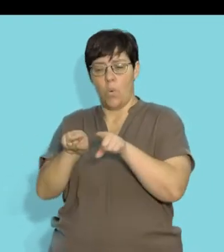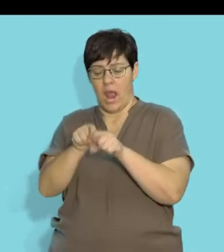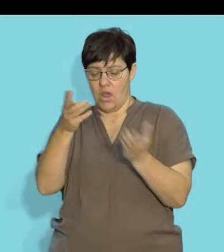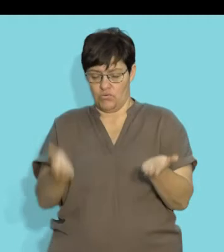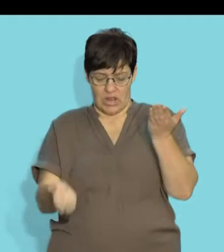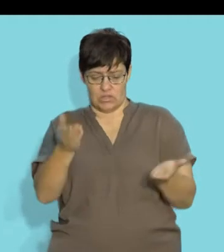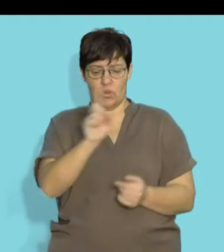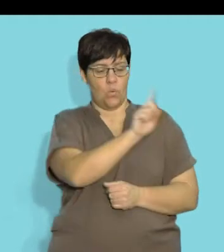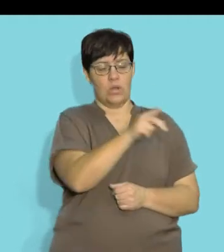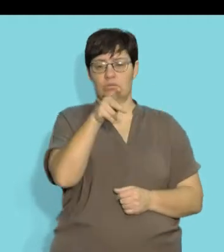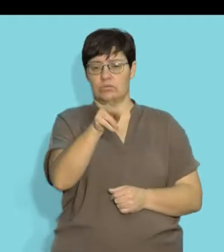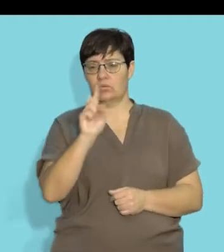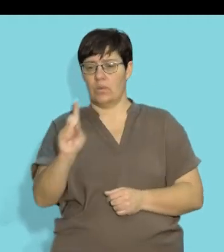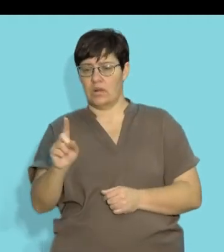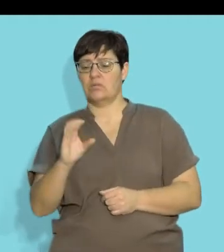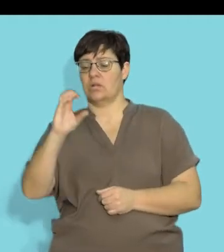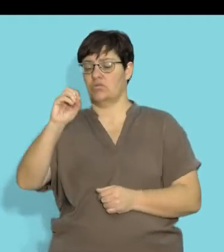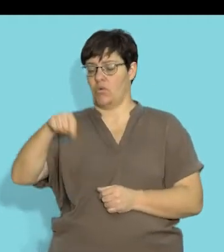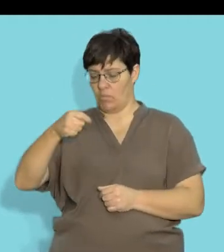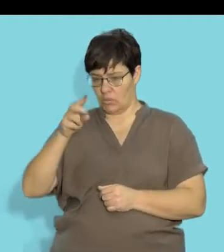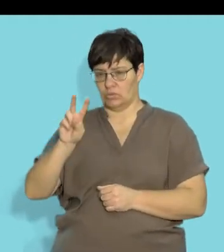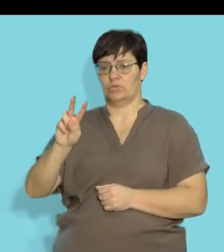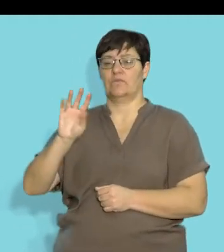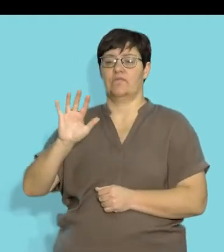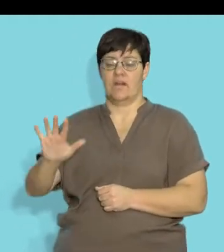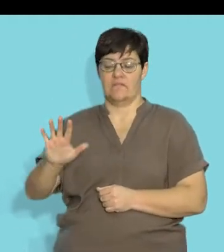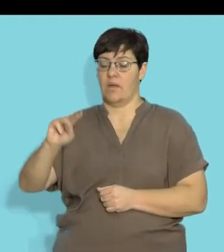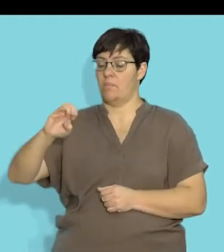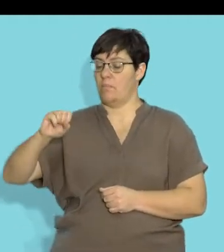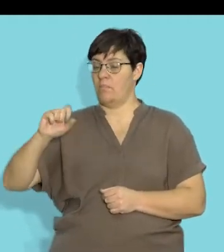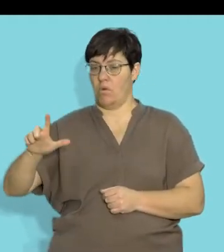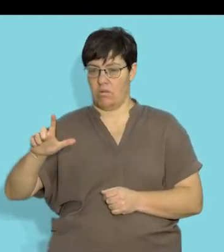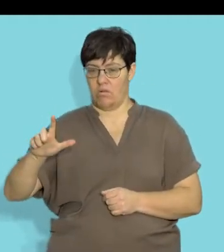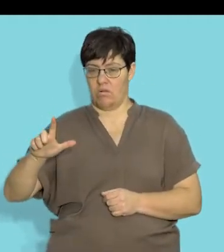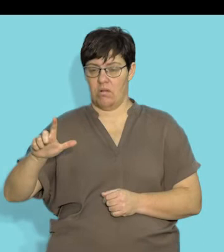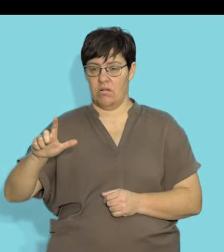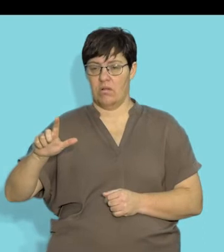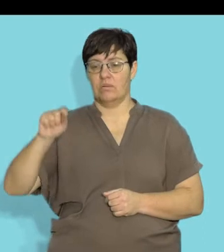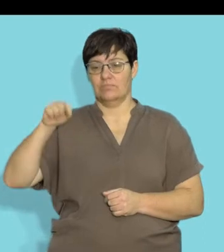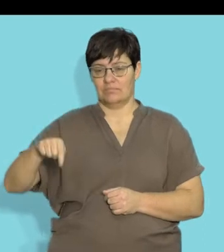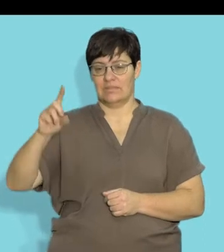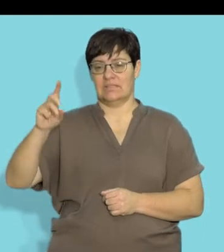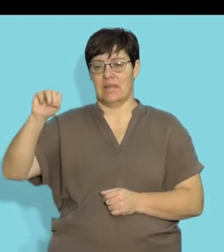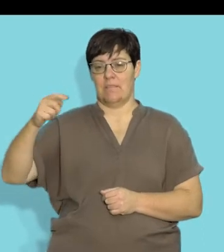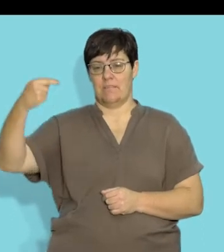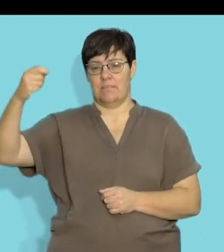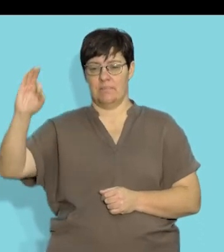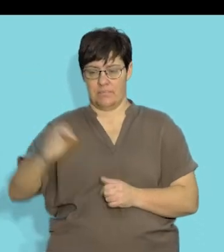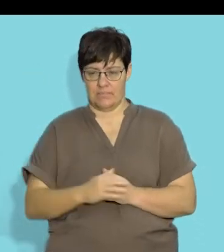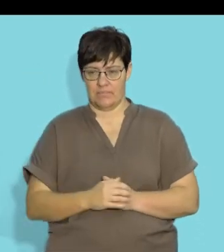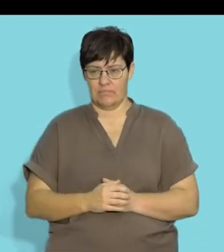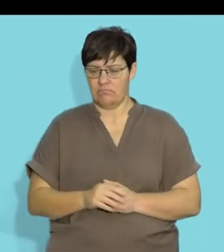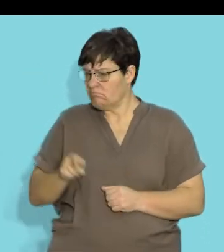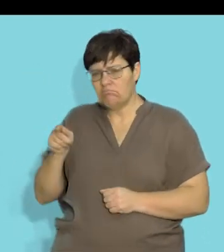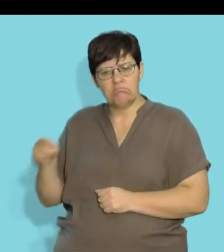be, because of the ratio 1:1, will be 0.25 mole per cubic